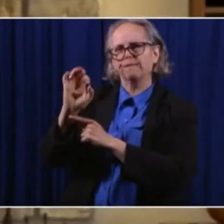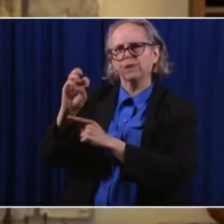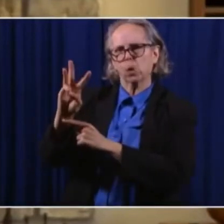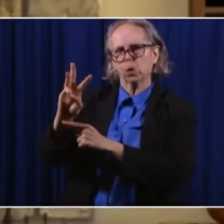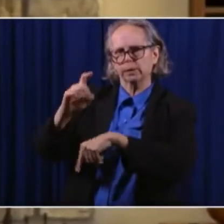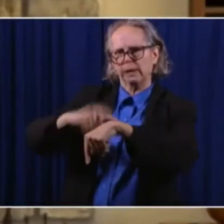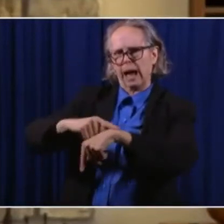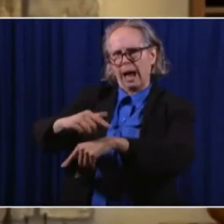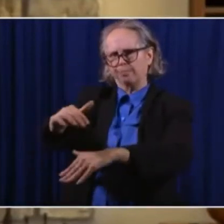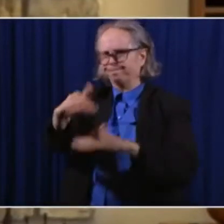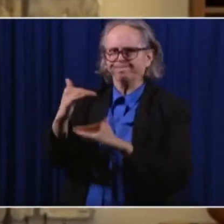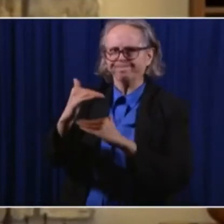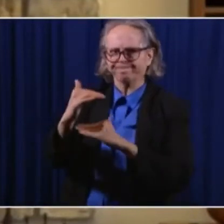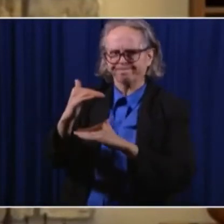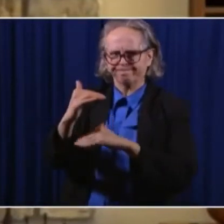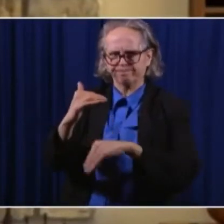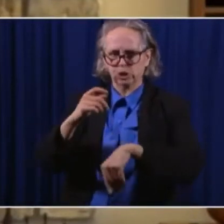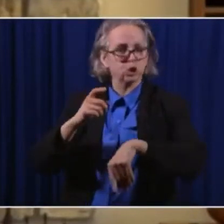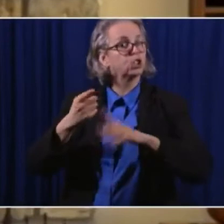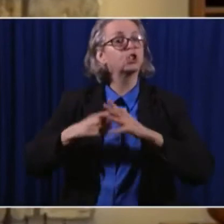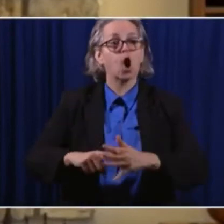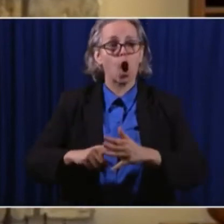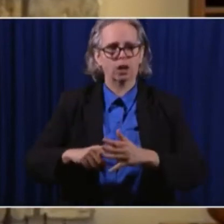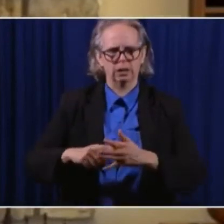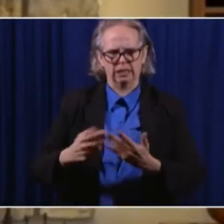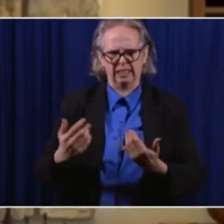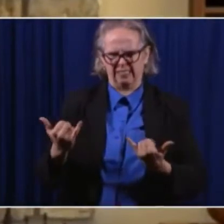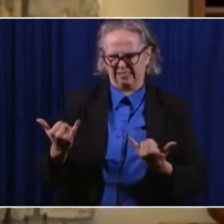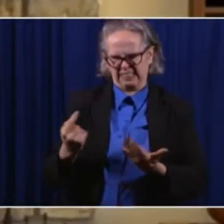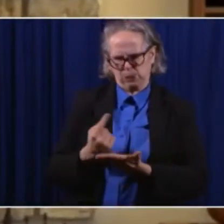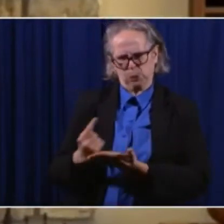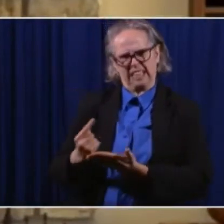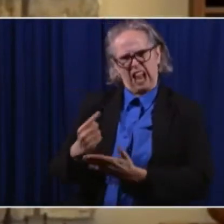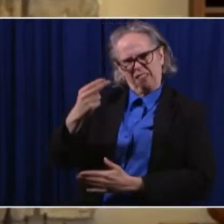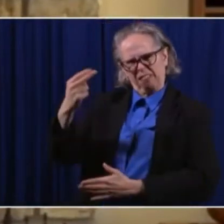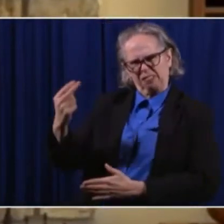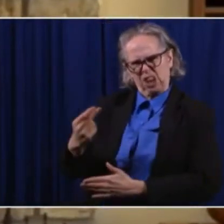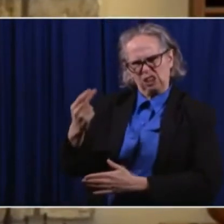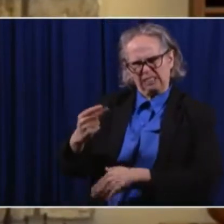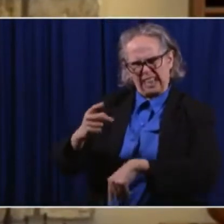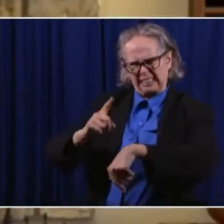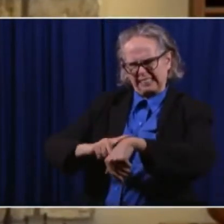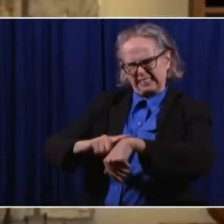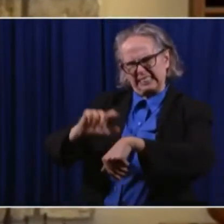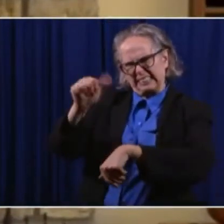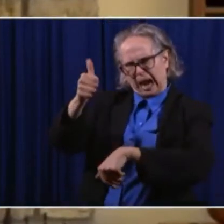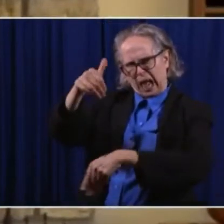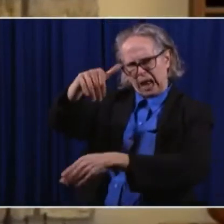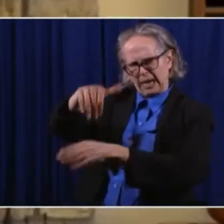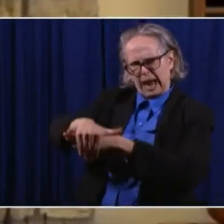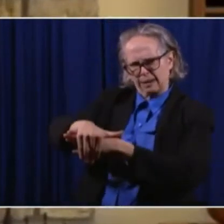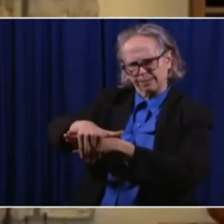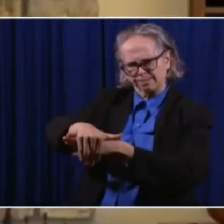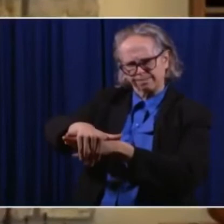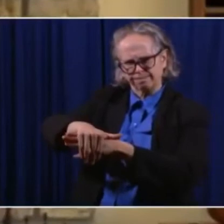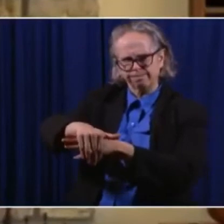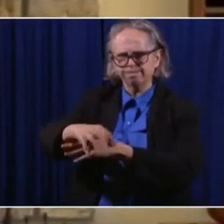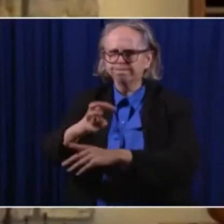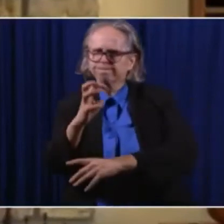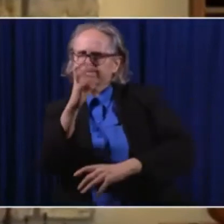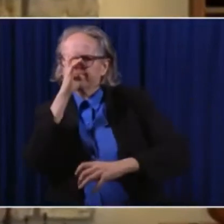Thursday at 10 p.m. So the curfew every day for 21 days. We're going to try it for 21 days, see how we're